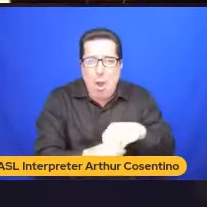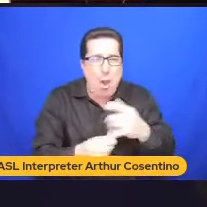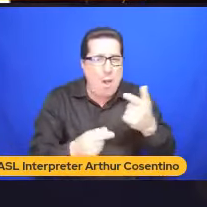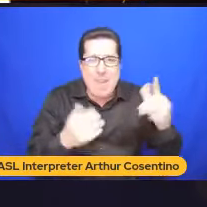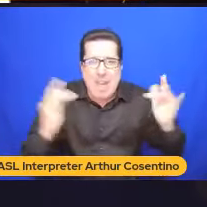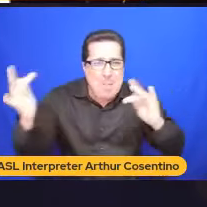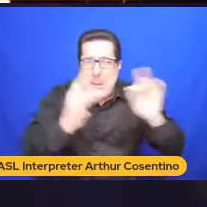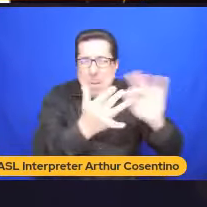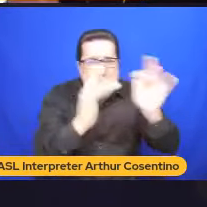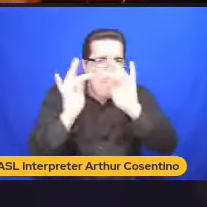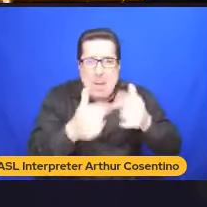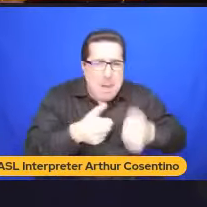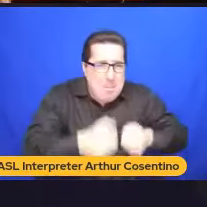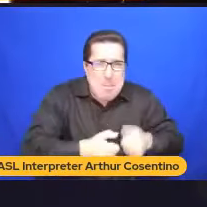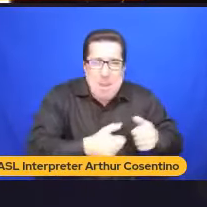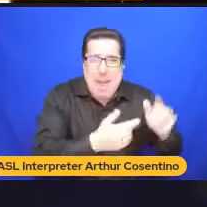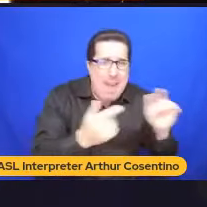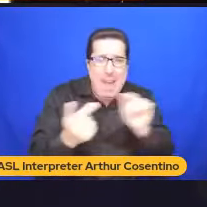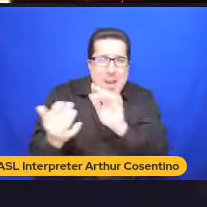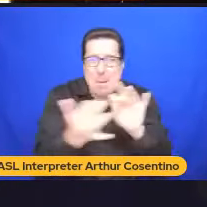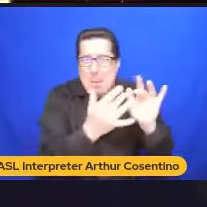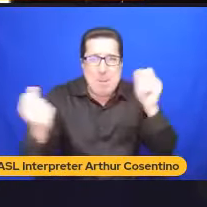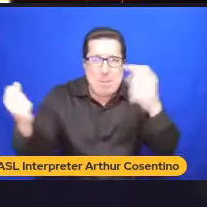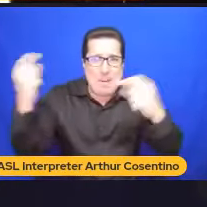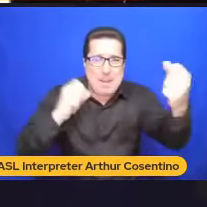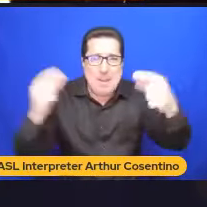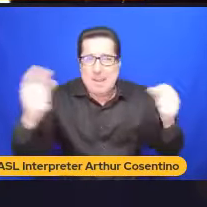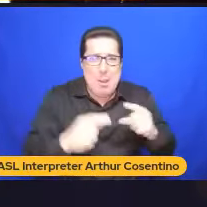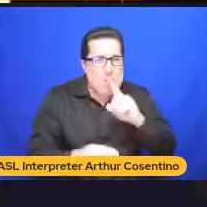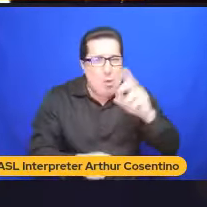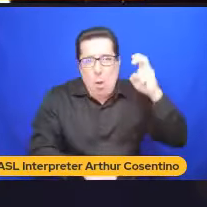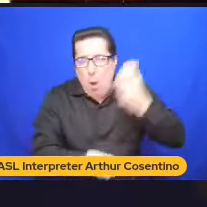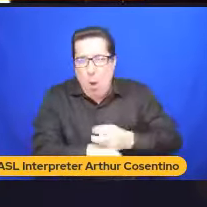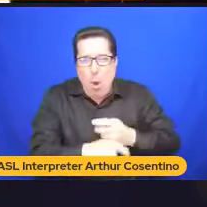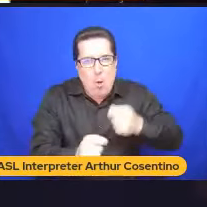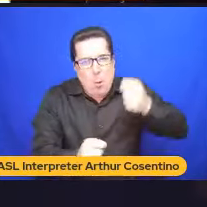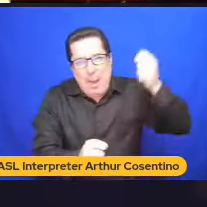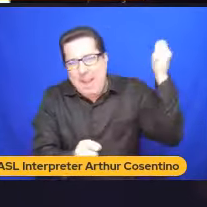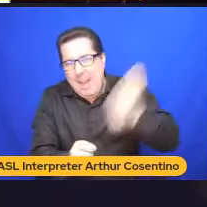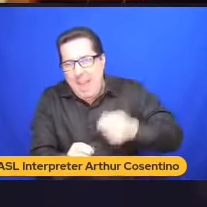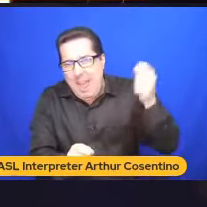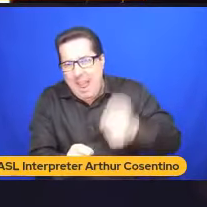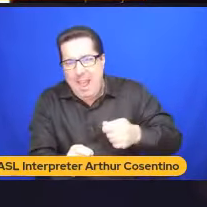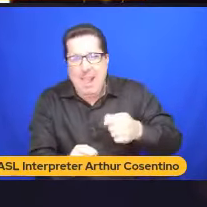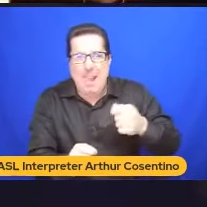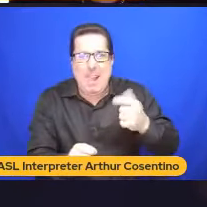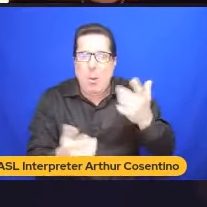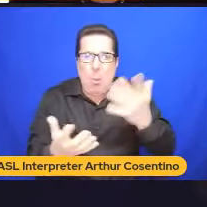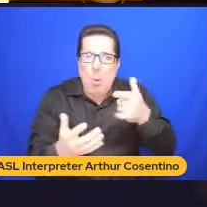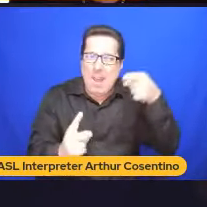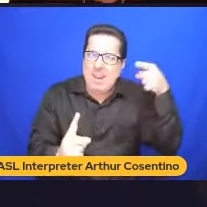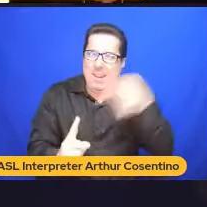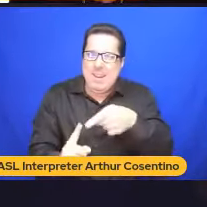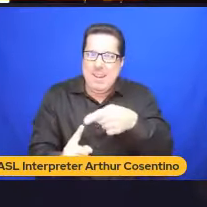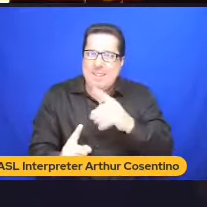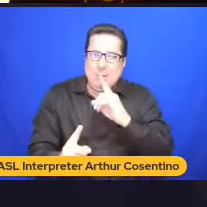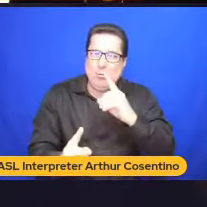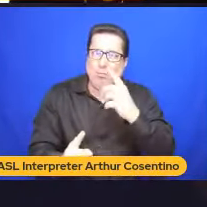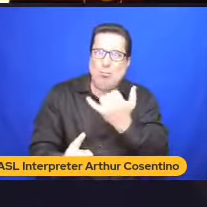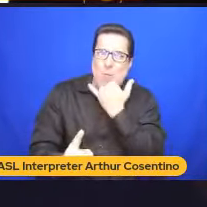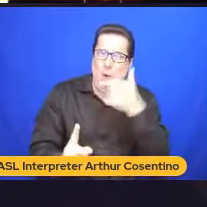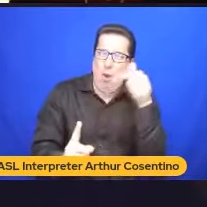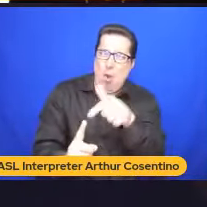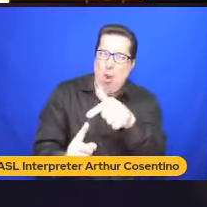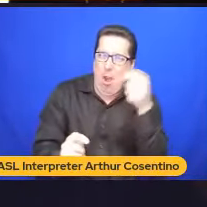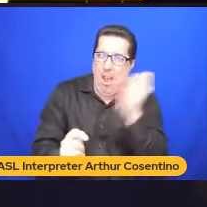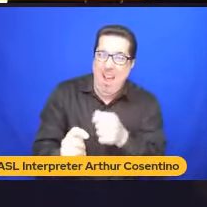chat, and it's just really hard to nail down what's going on. And even if the problem resolves fairly easily, at this point,